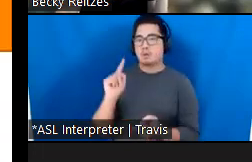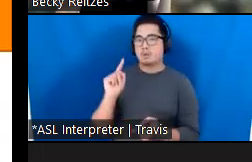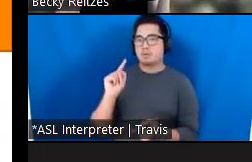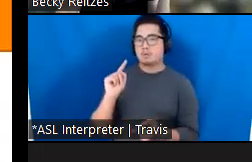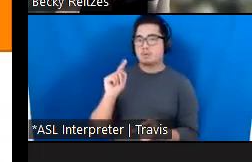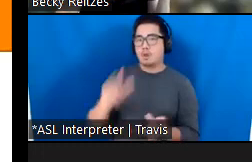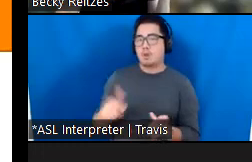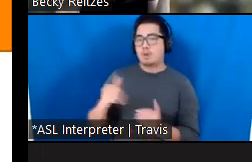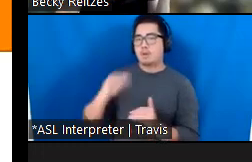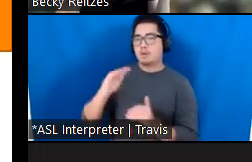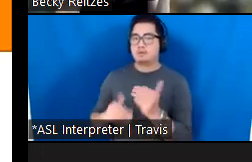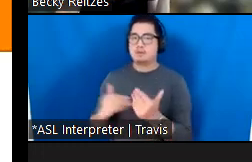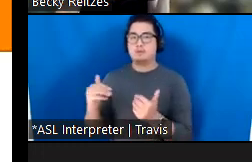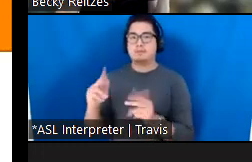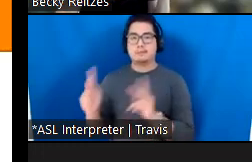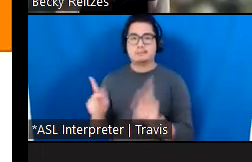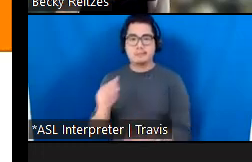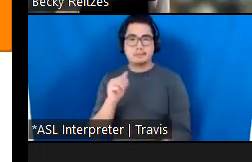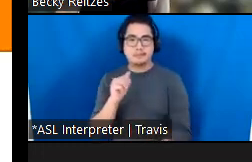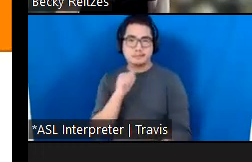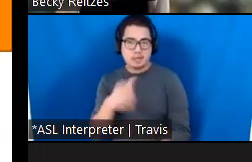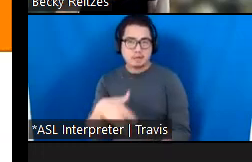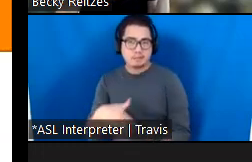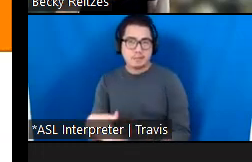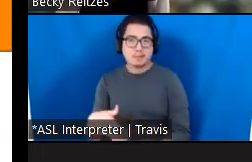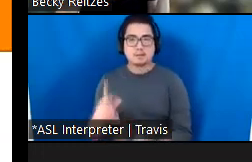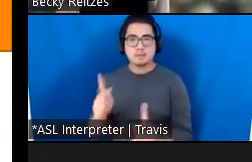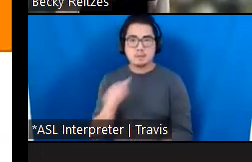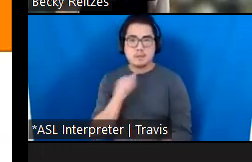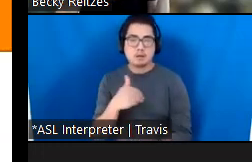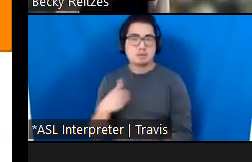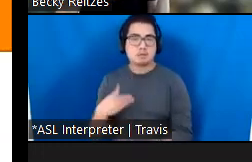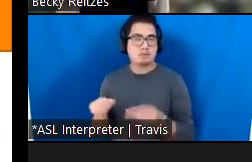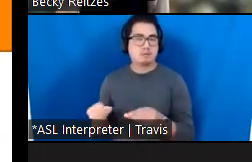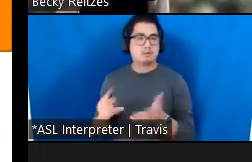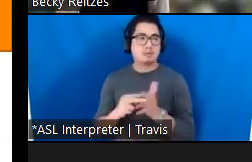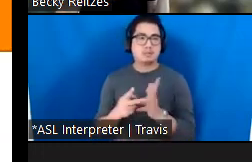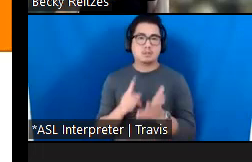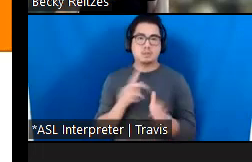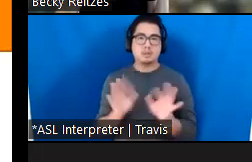us to know this information, and that, where does the number